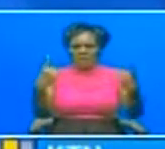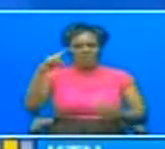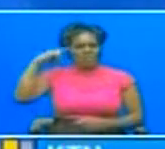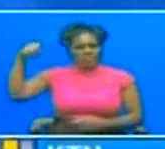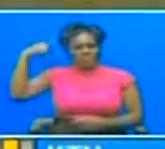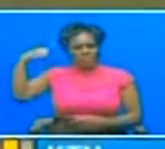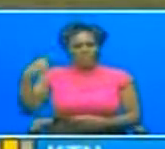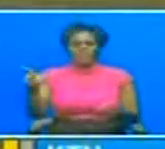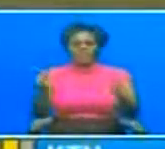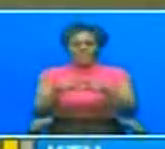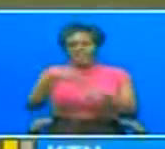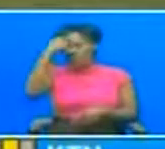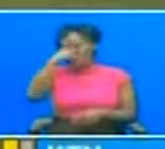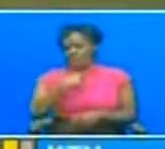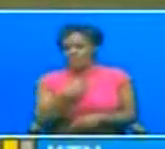Ruaraka Grounds.